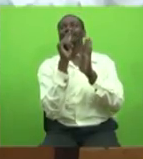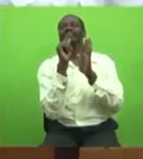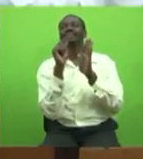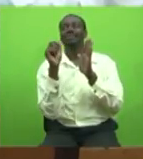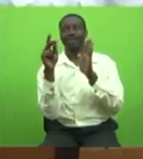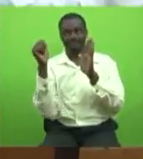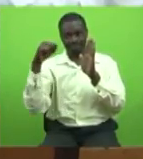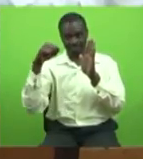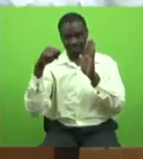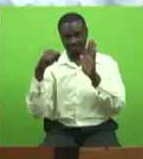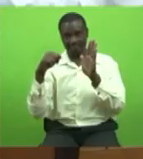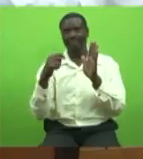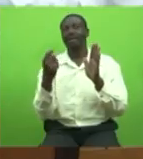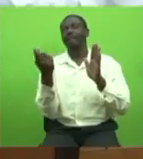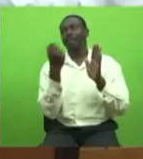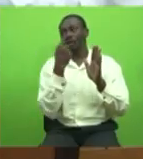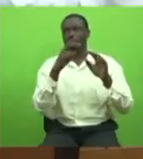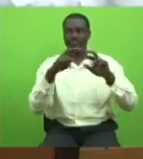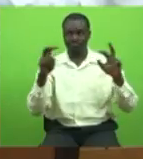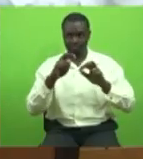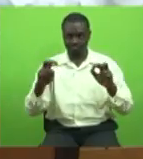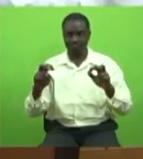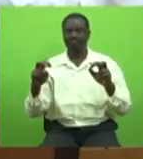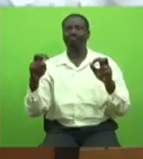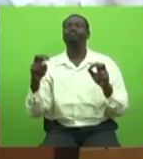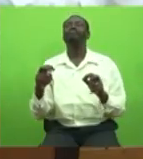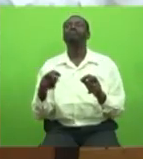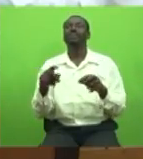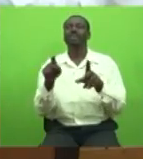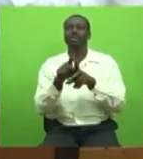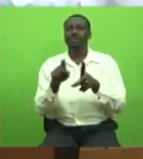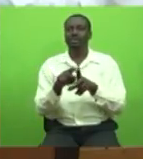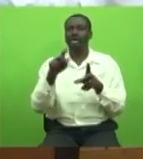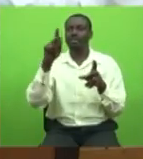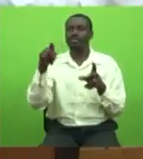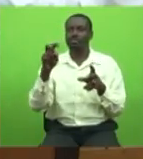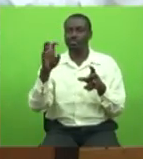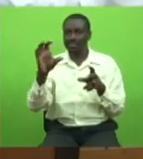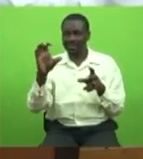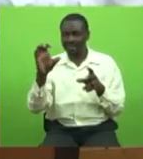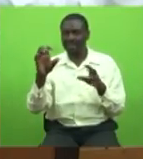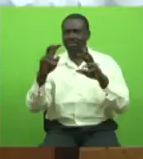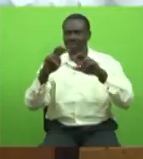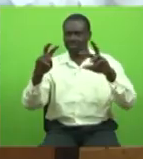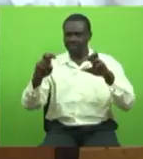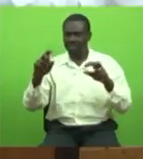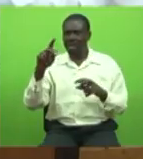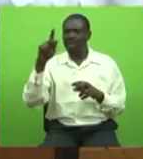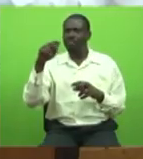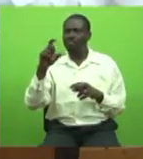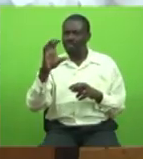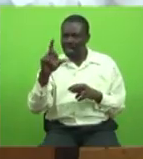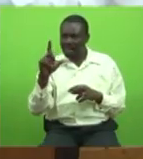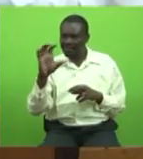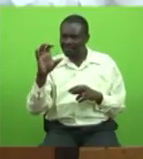including a pelvic examination, and pelvic examination is examination on your private parts. Then the second is